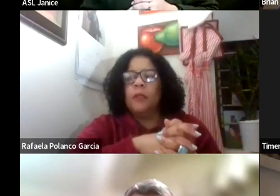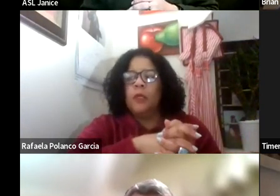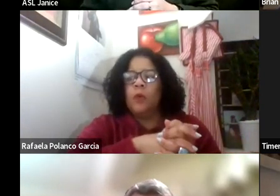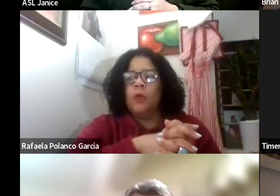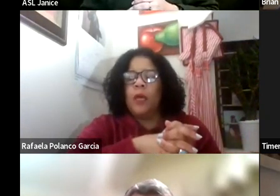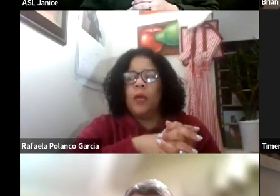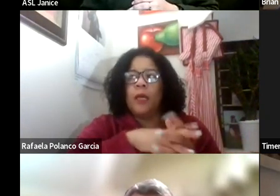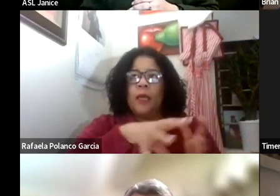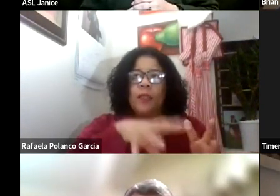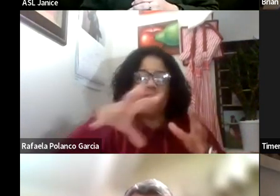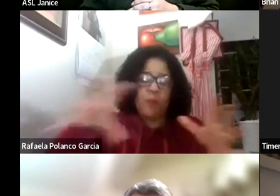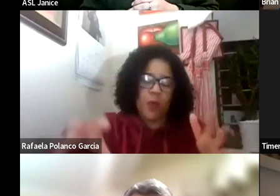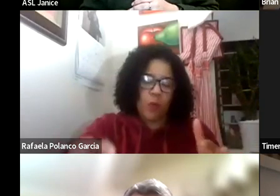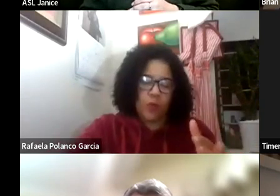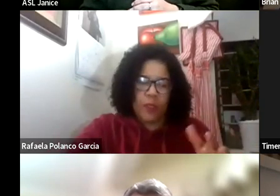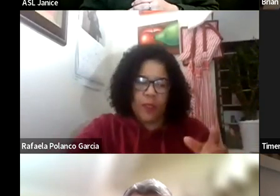is